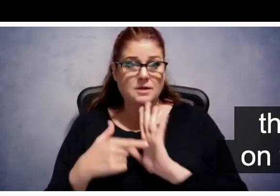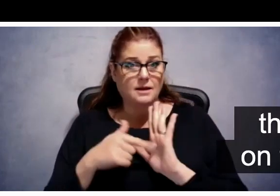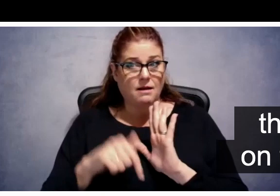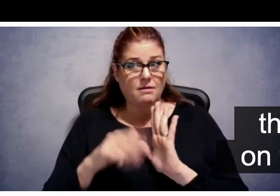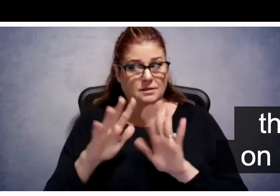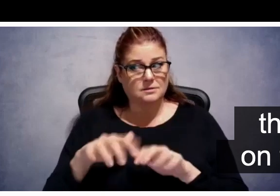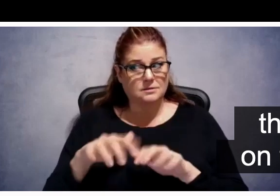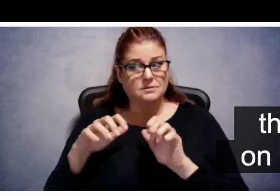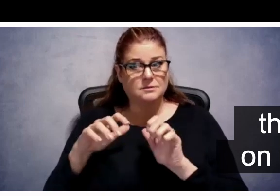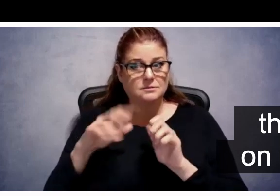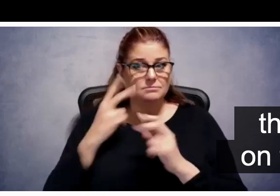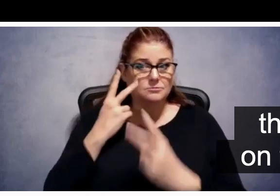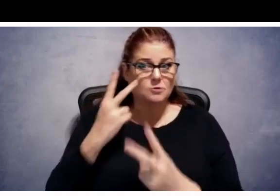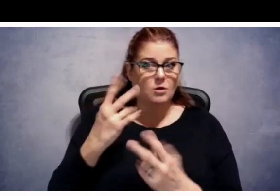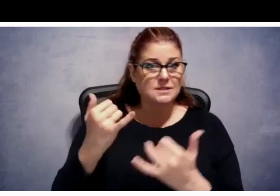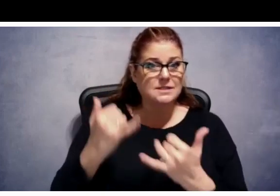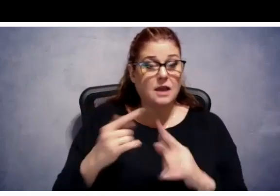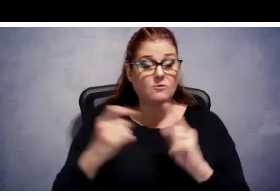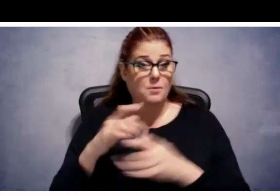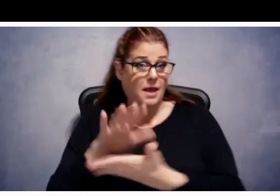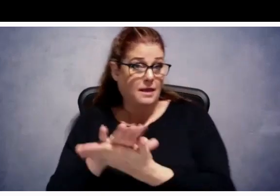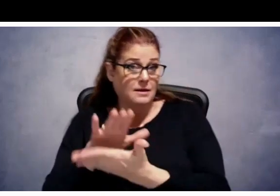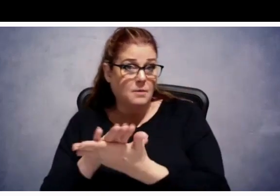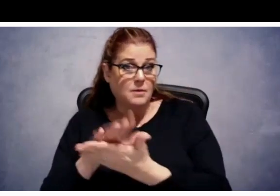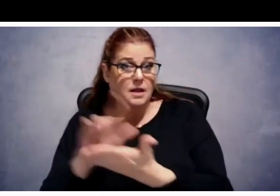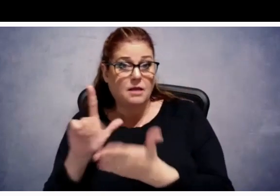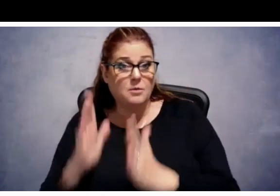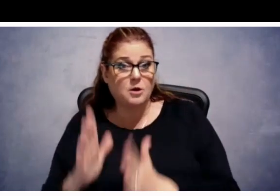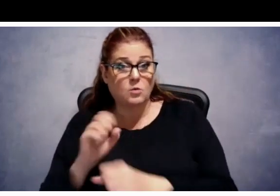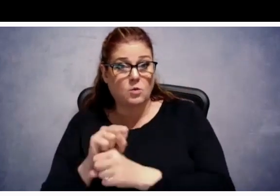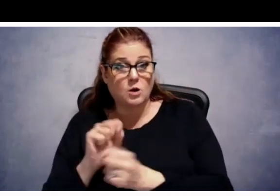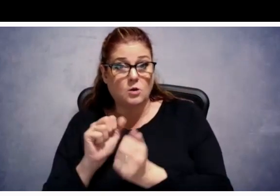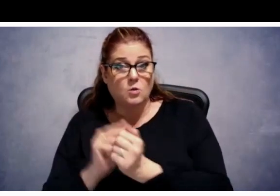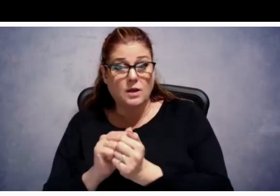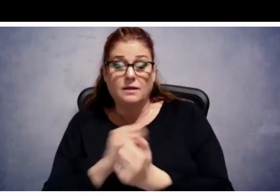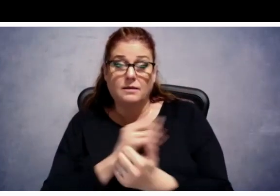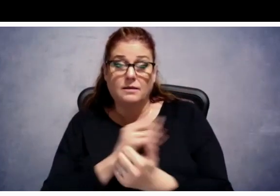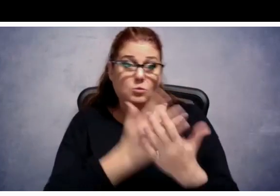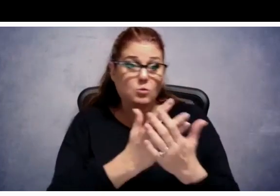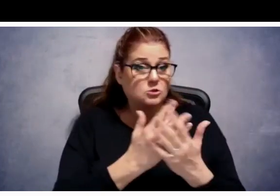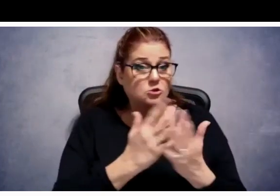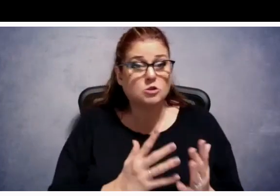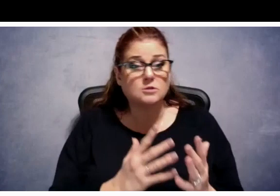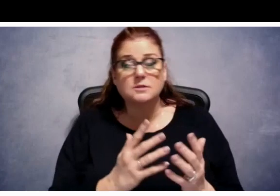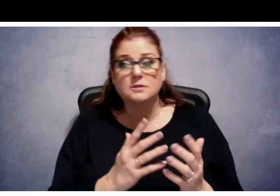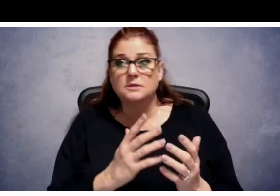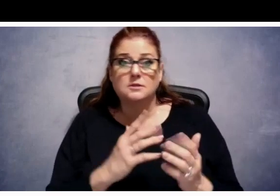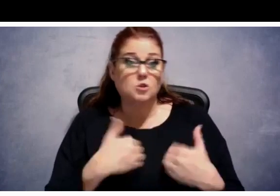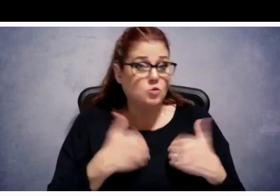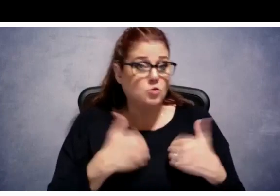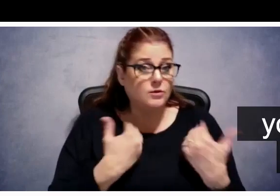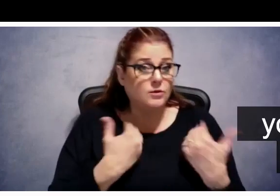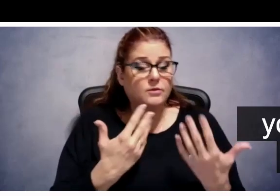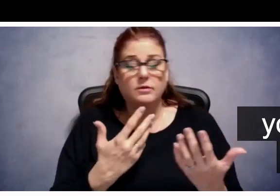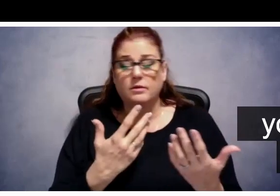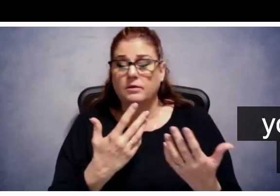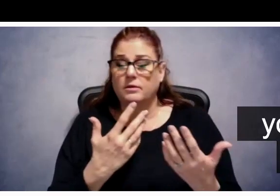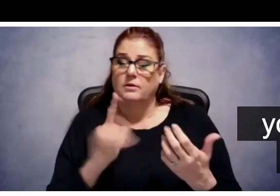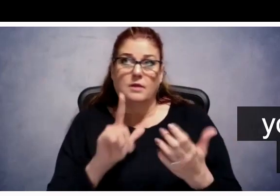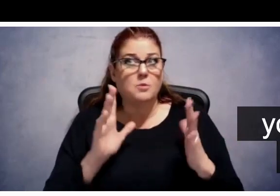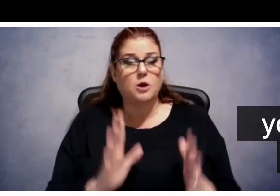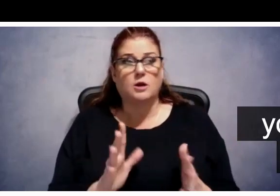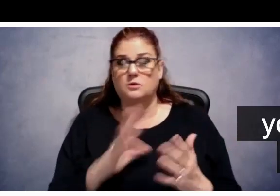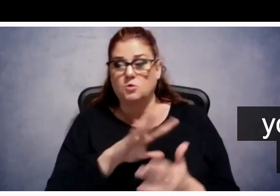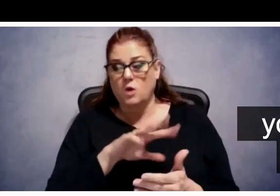today, from academic, librarians who are working with incarcerated youth, librarians that are,